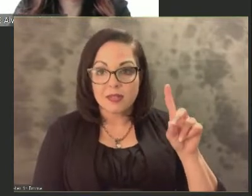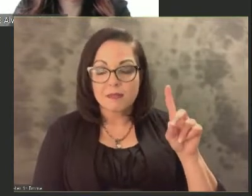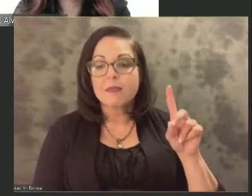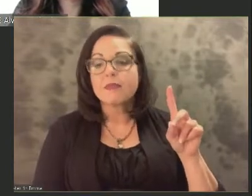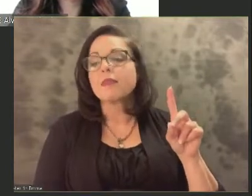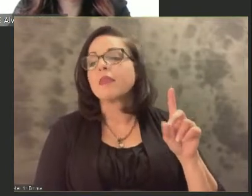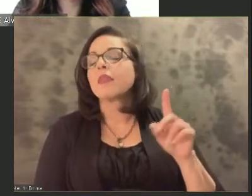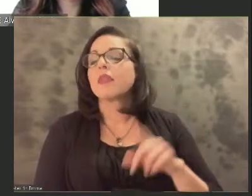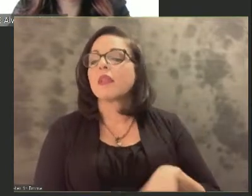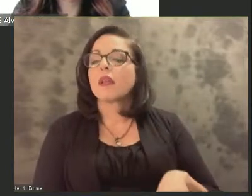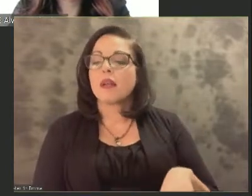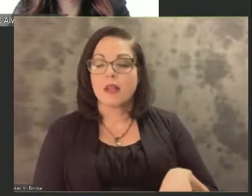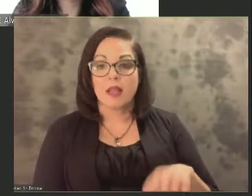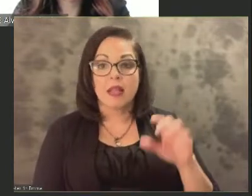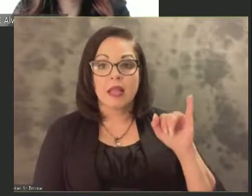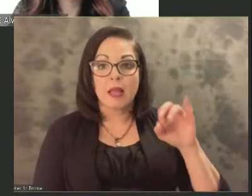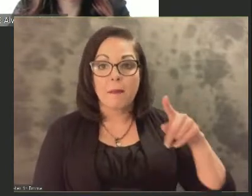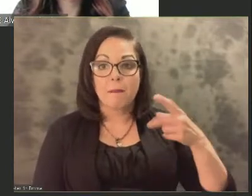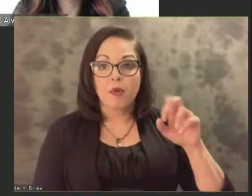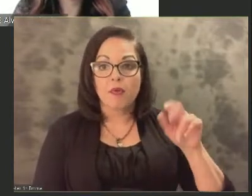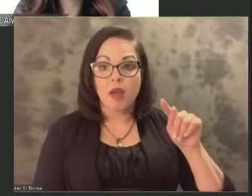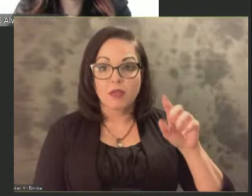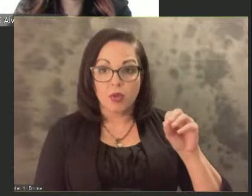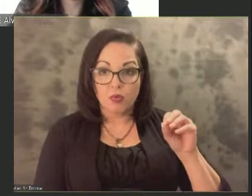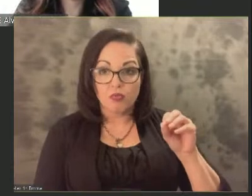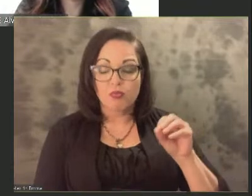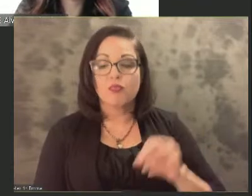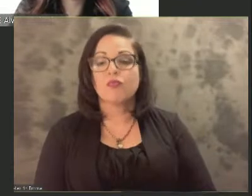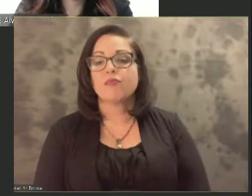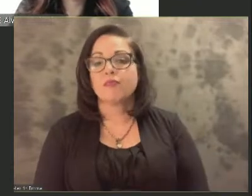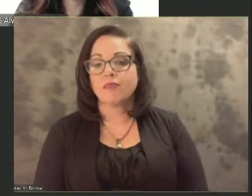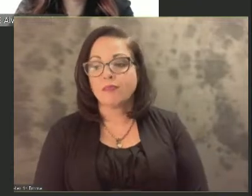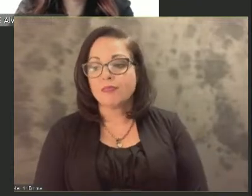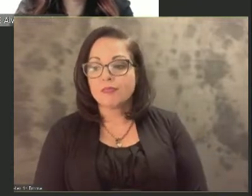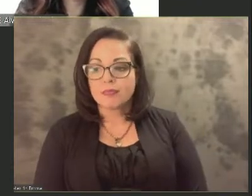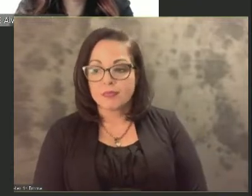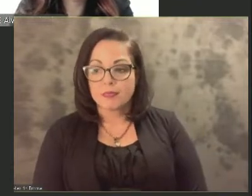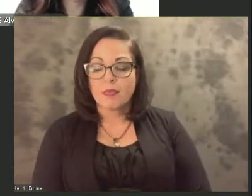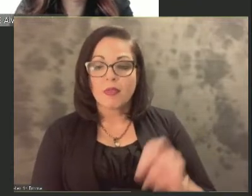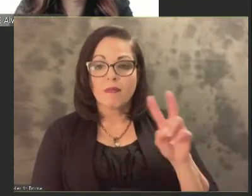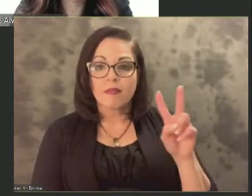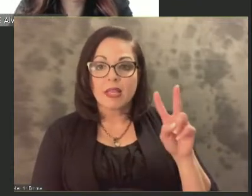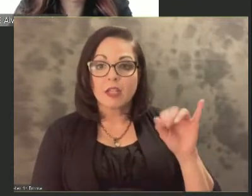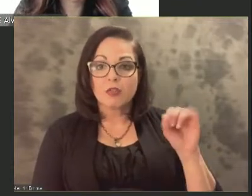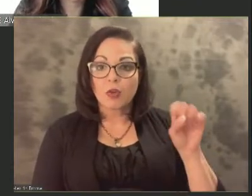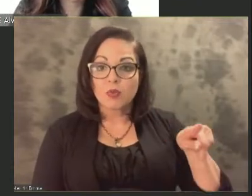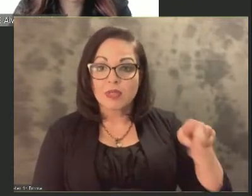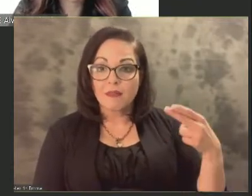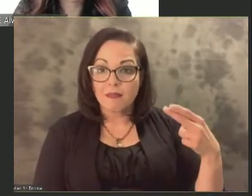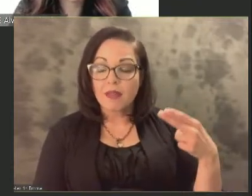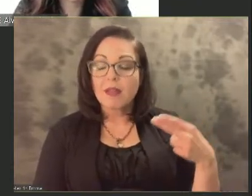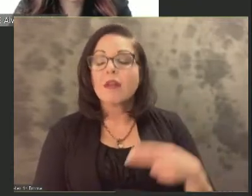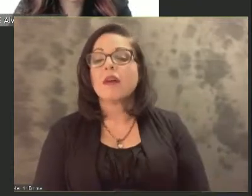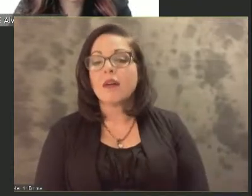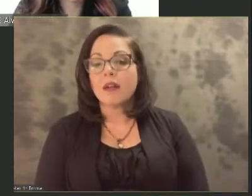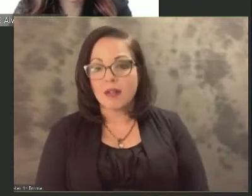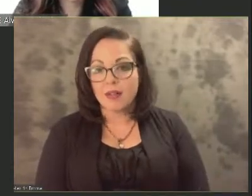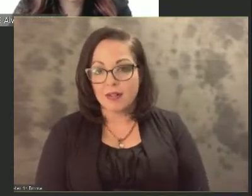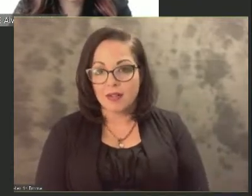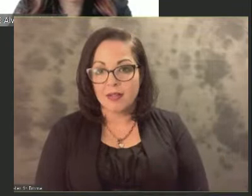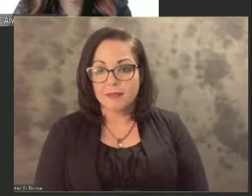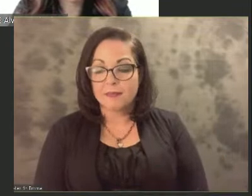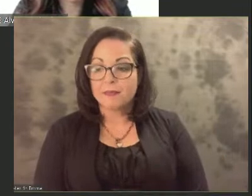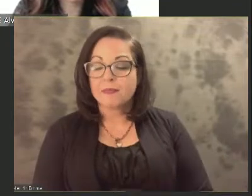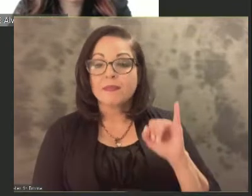Mr. Andrew Imperato. Present. Mr. Victor Joseph. Present.